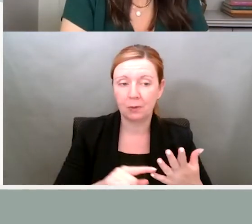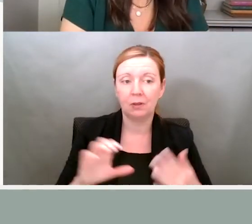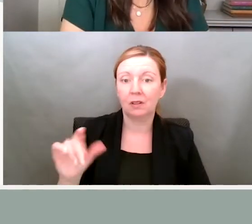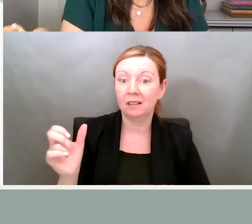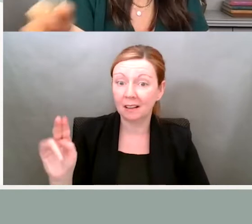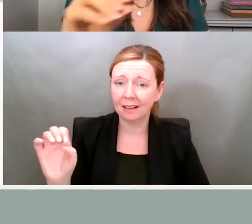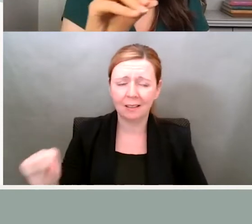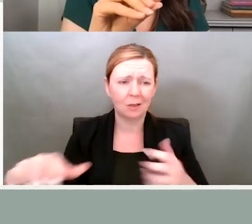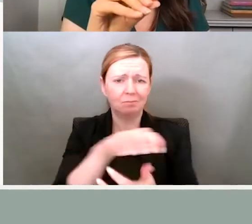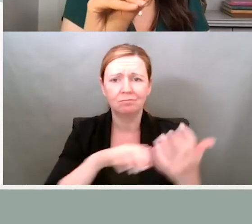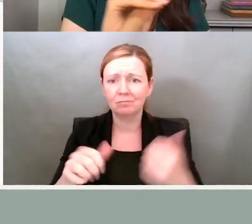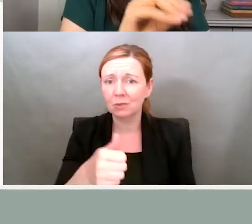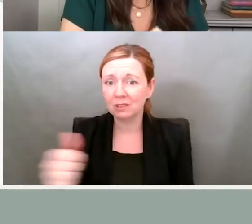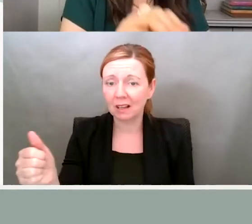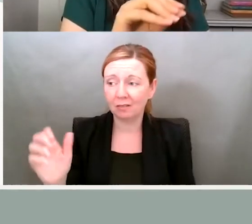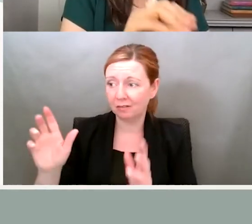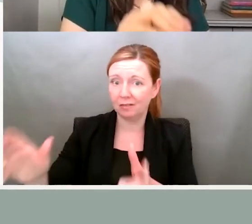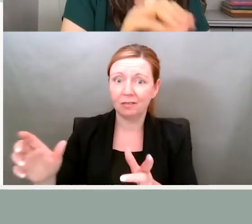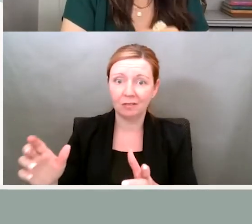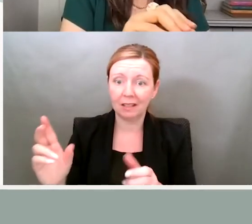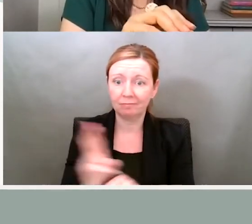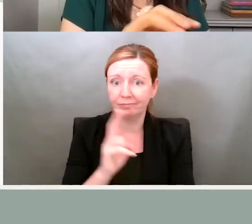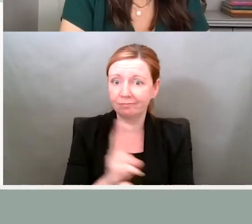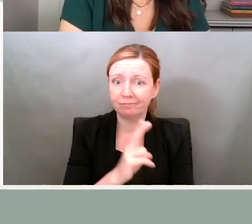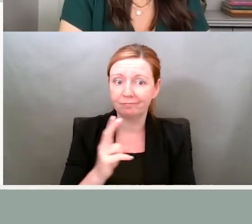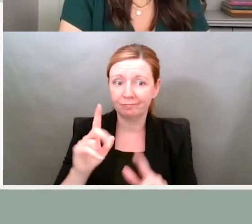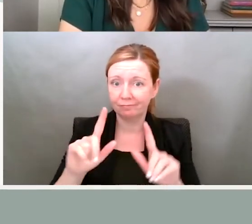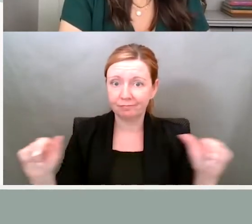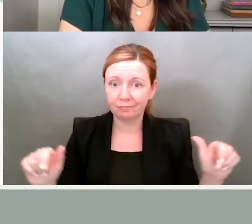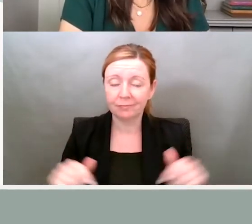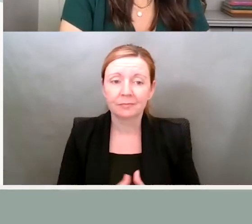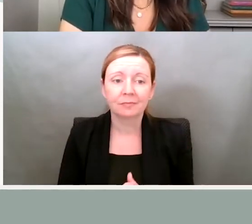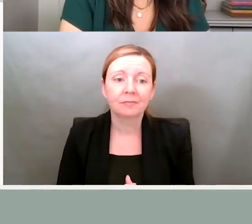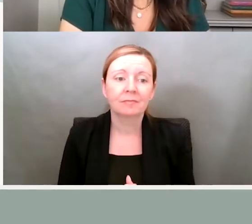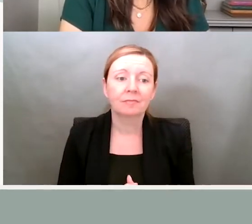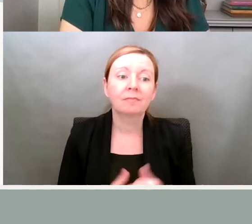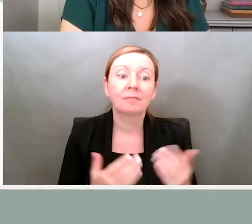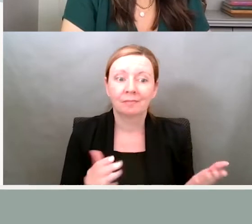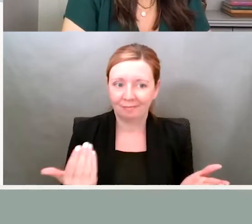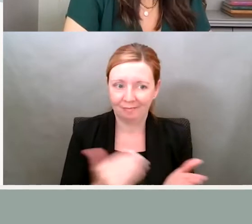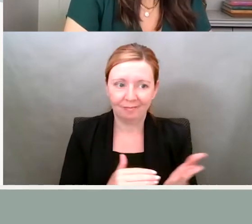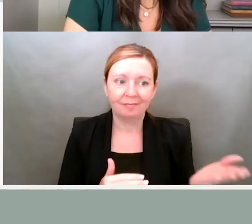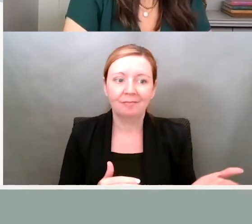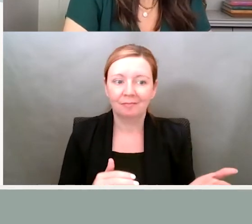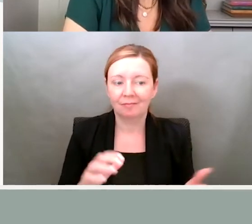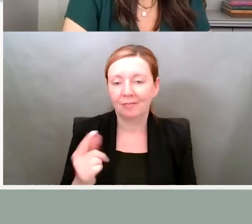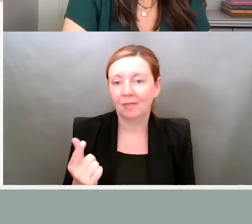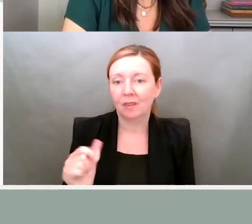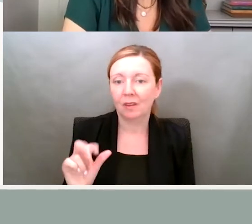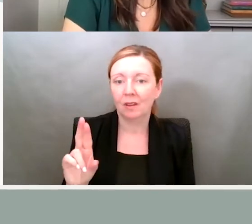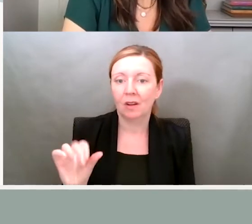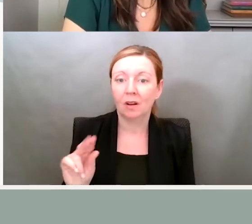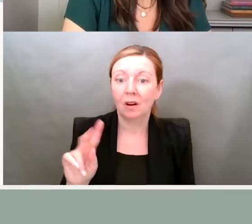them in your pantry and just utilize it as such. And here's another one here. You're taking garbanzo beans